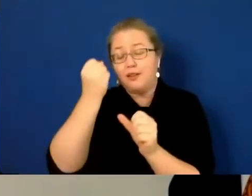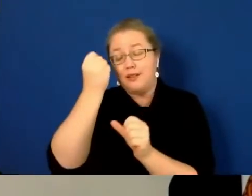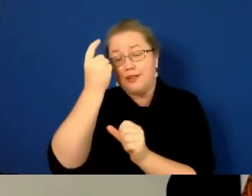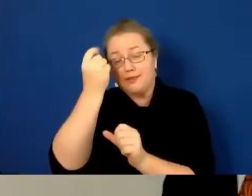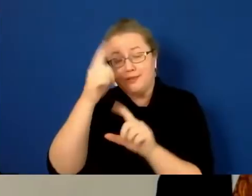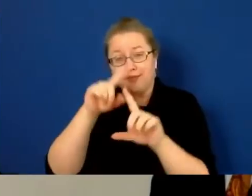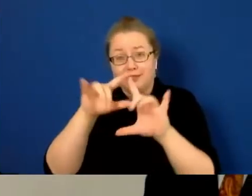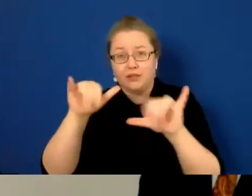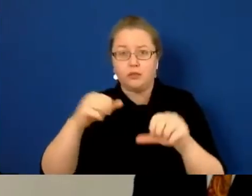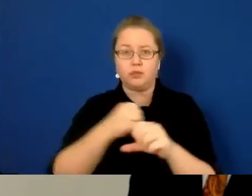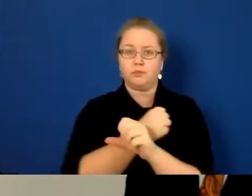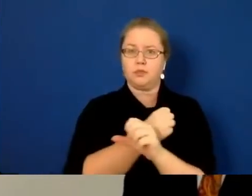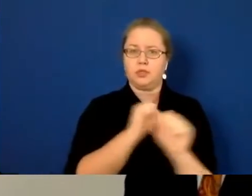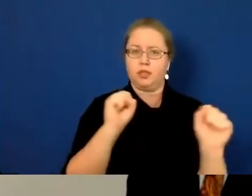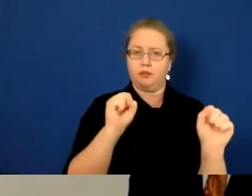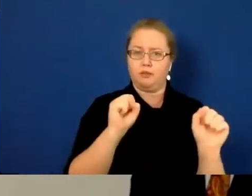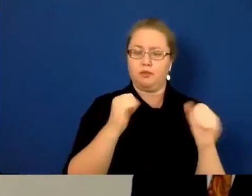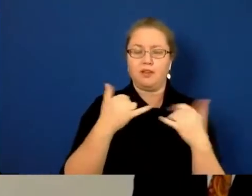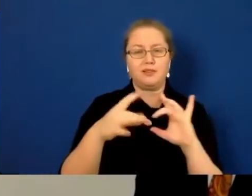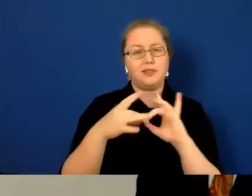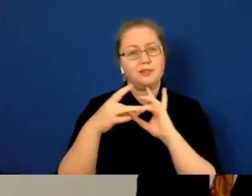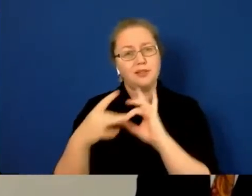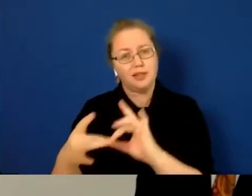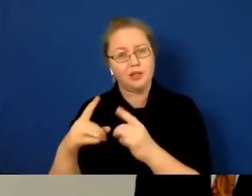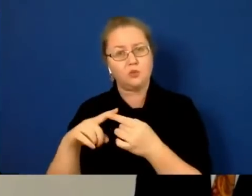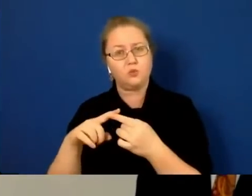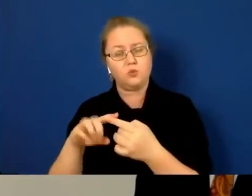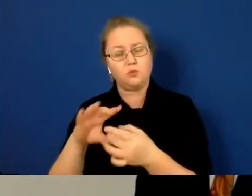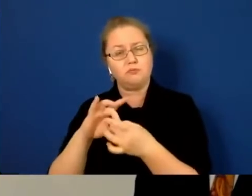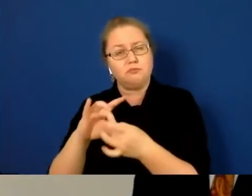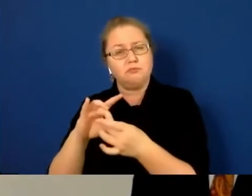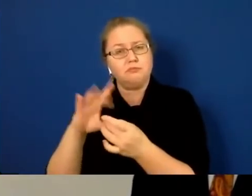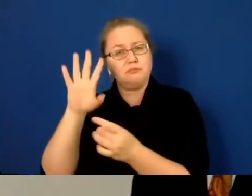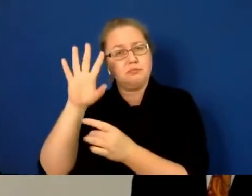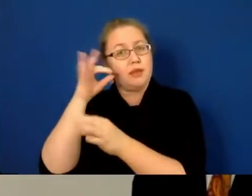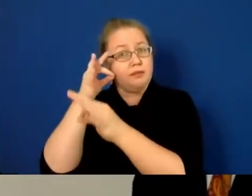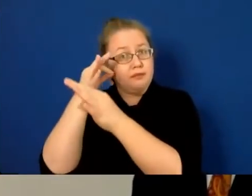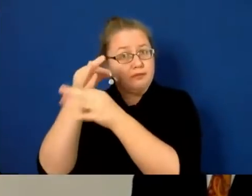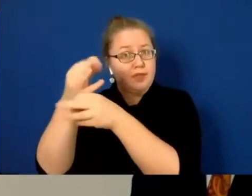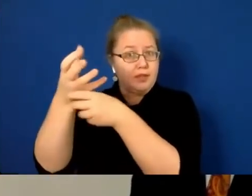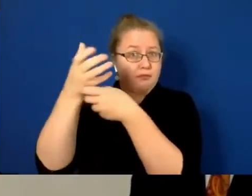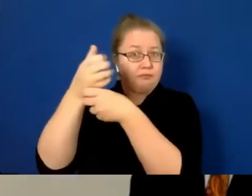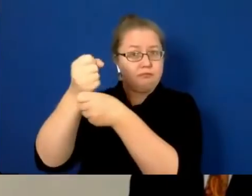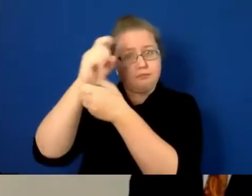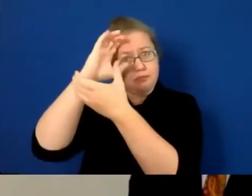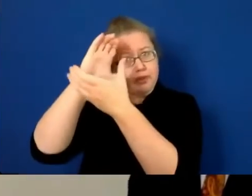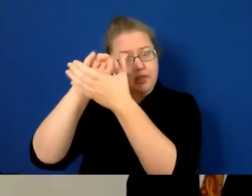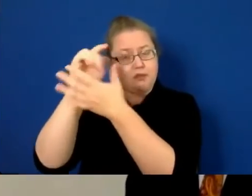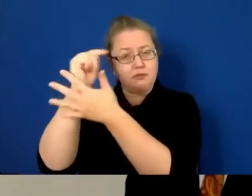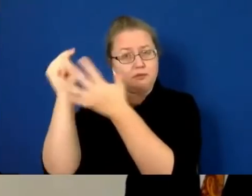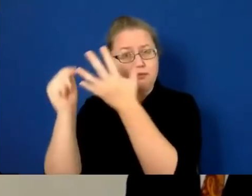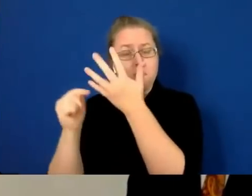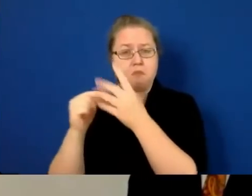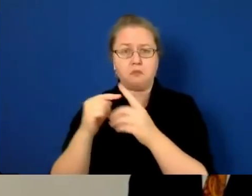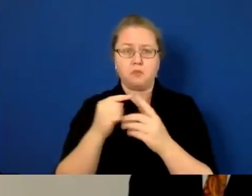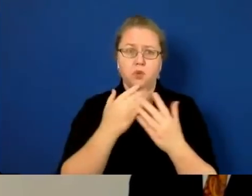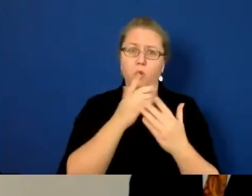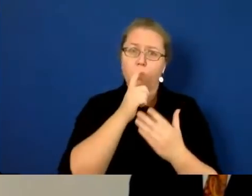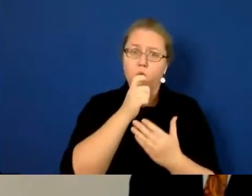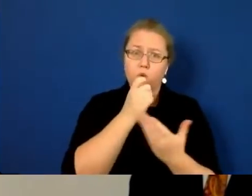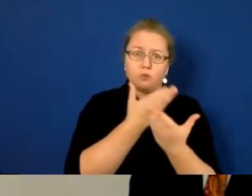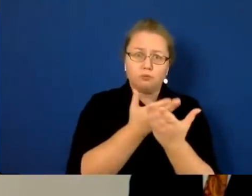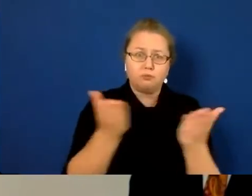this province. We have had a number of conversations, I think 5 or 6 calls with faith leaders from around the province about the